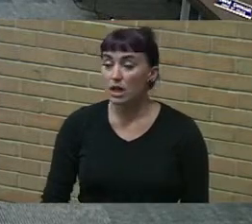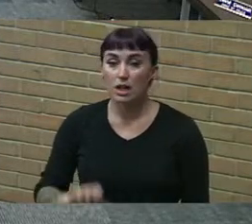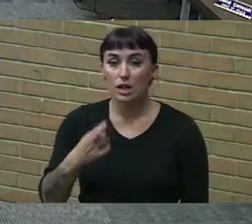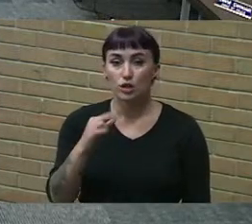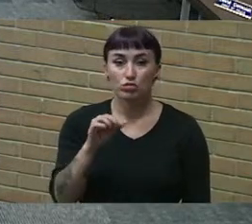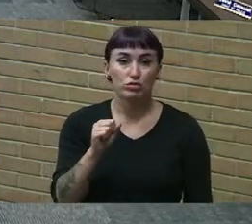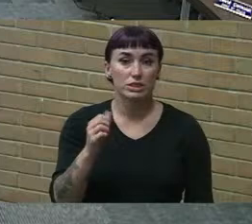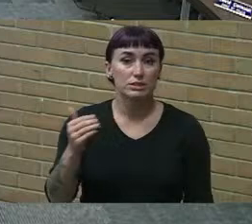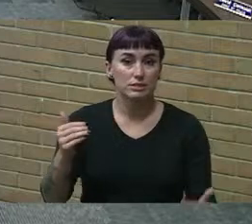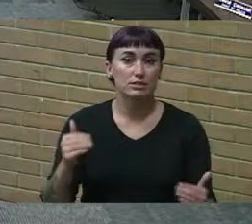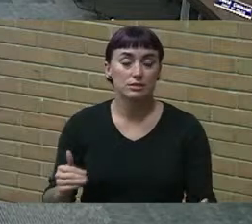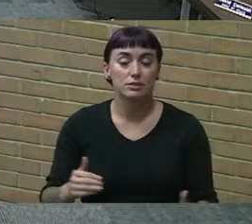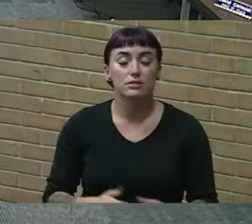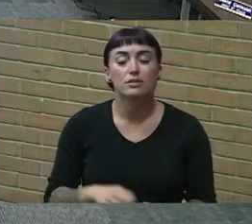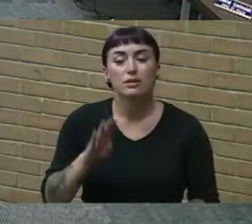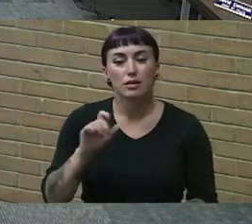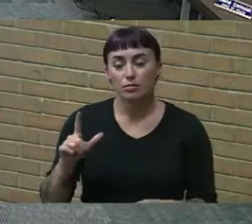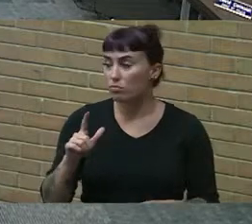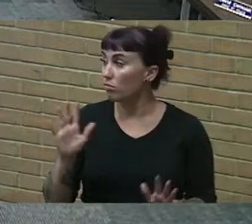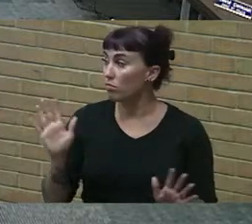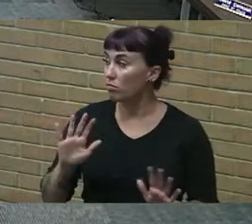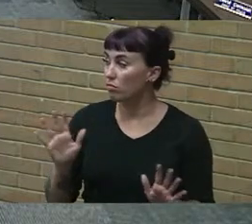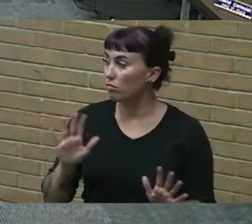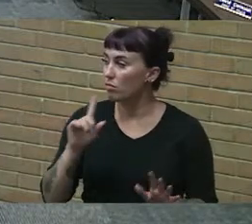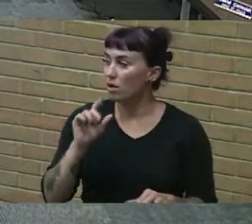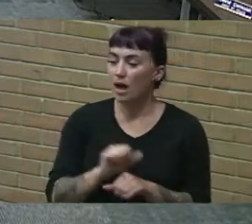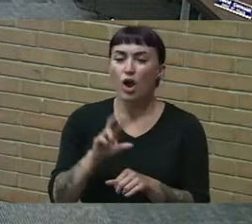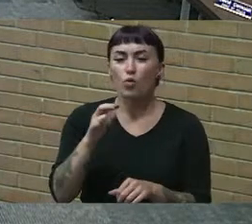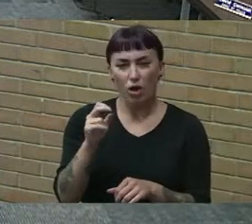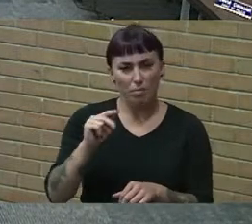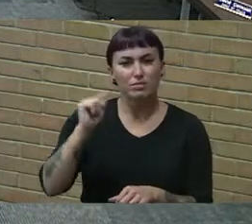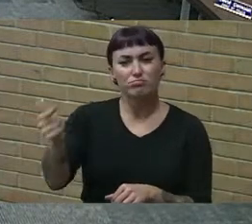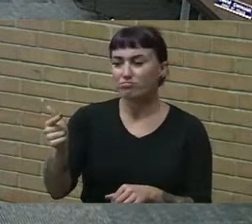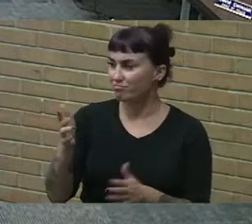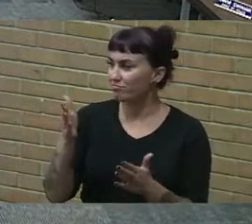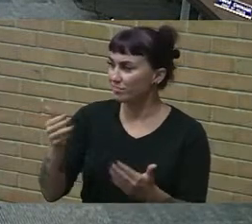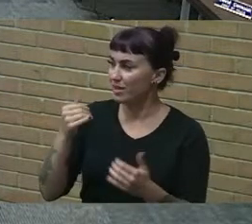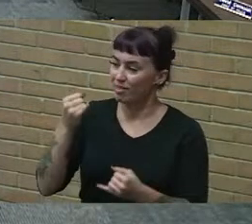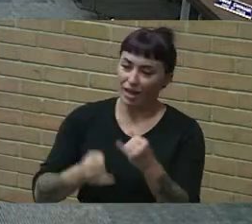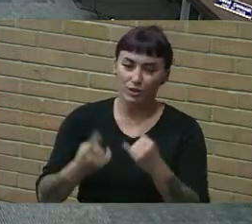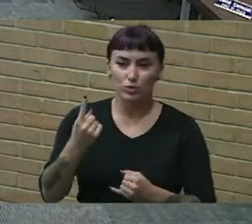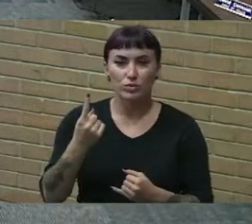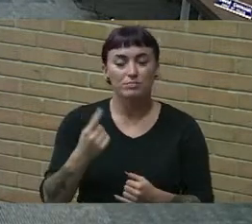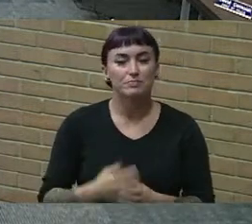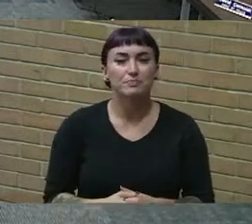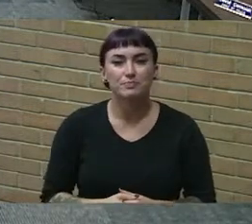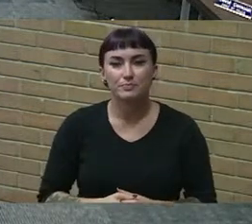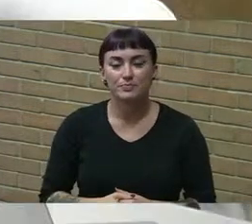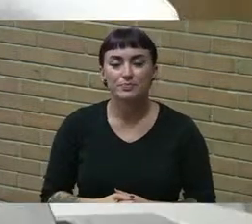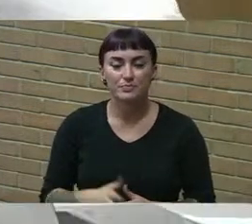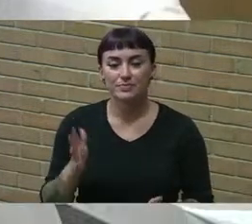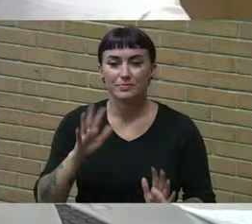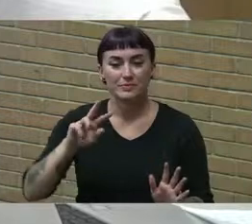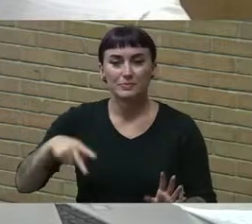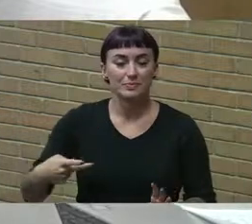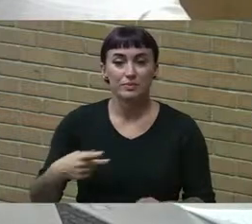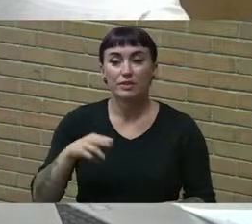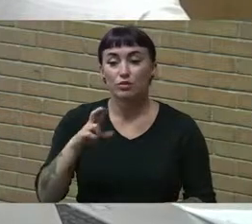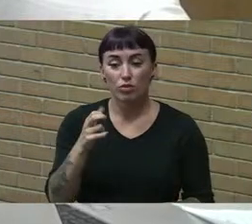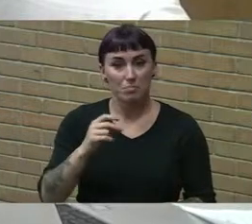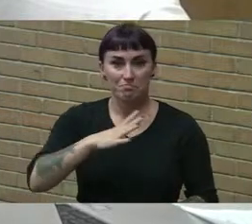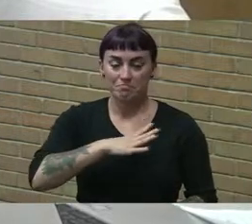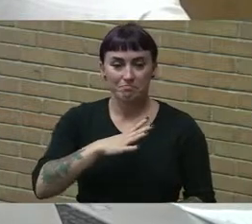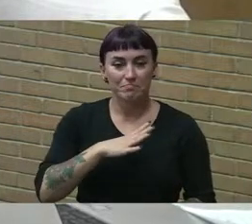Chris? Bill, the next item is... Actually, let me have Robin do that one. I'm going to have you do the last one. I got them backwards there. No